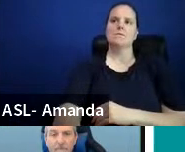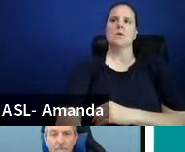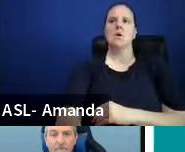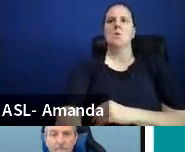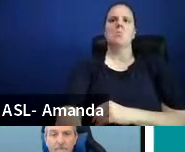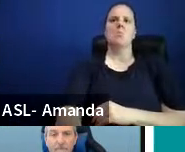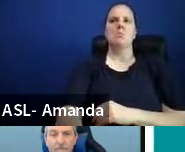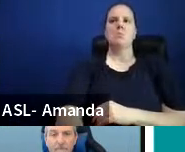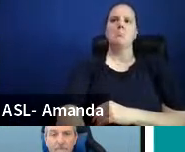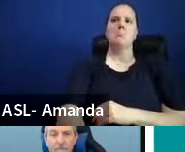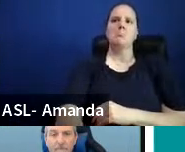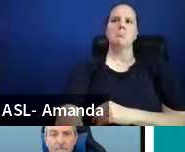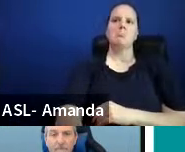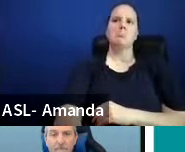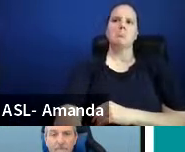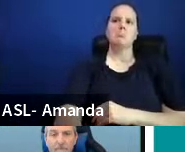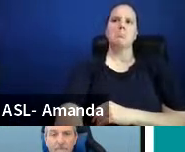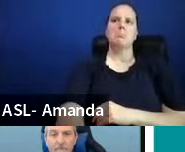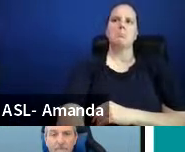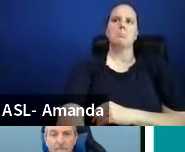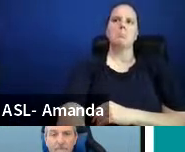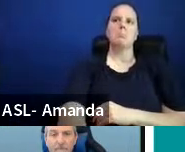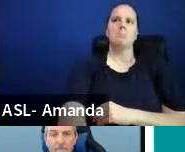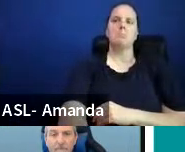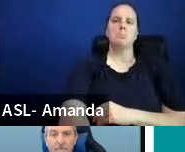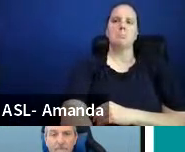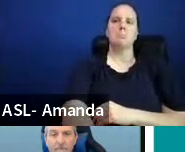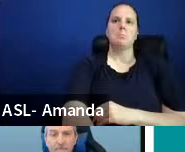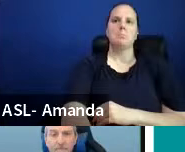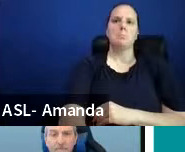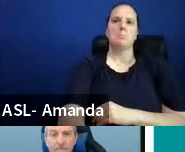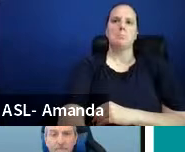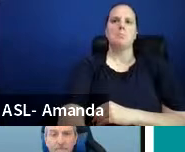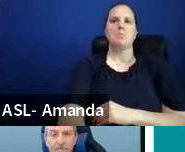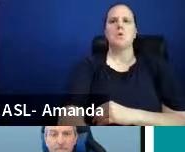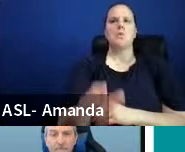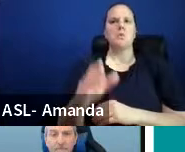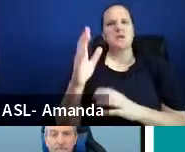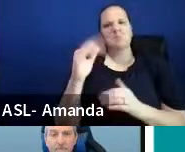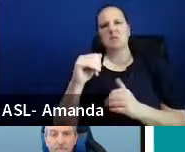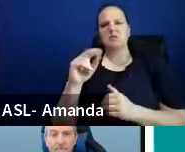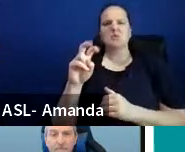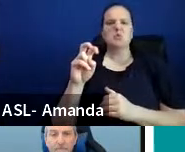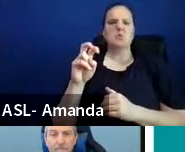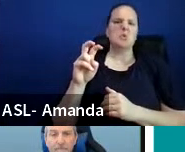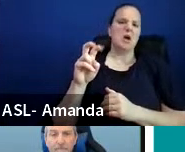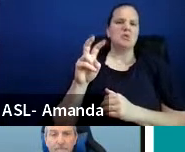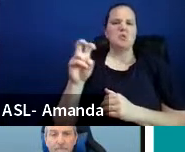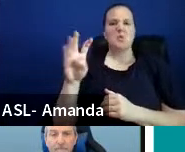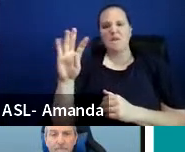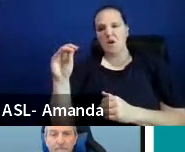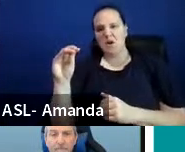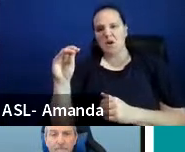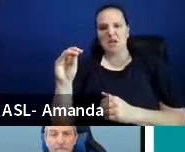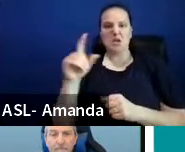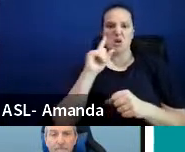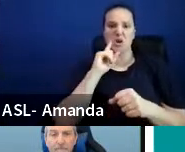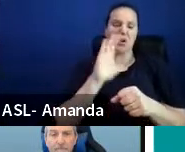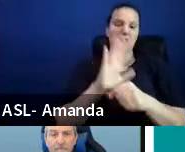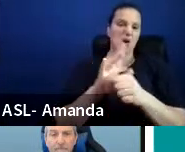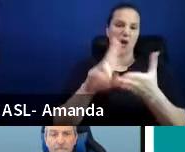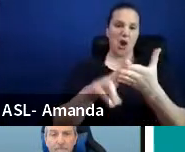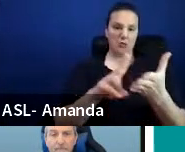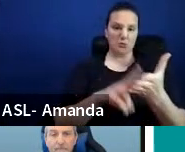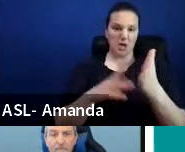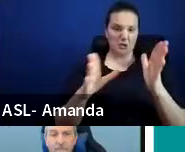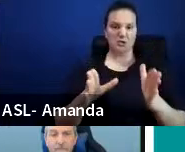and 240 participants, contractors, consultants, and we ended up